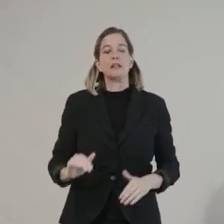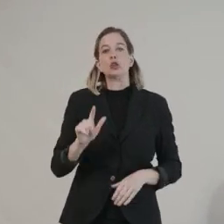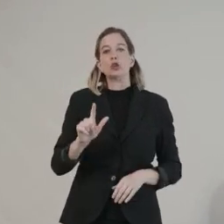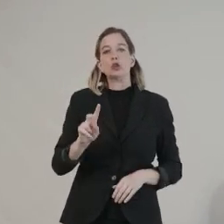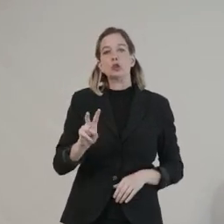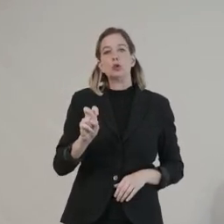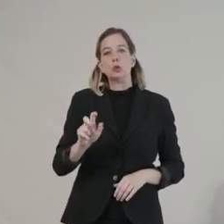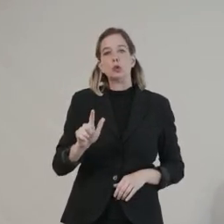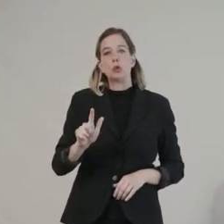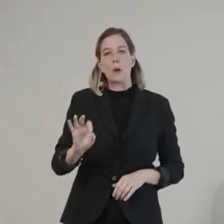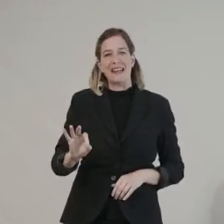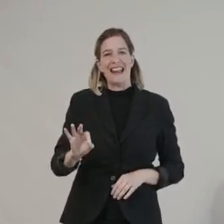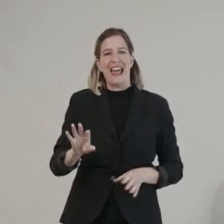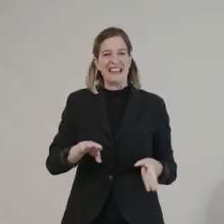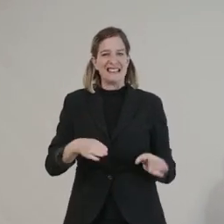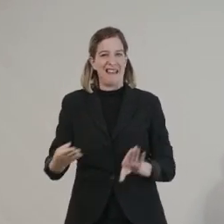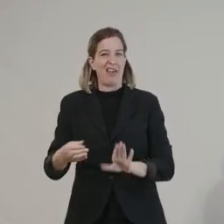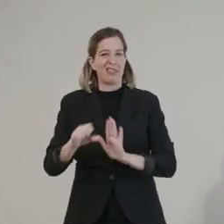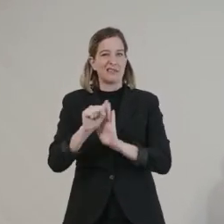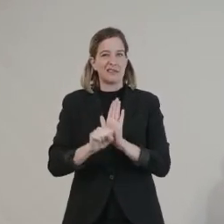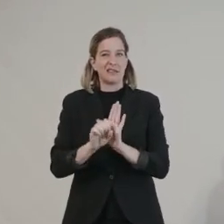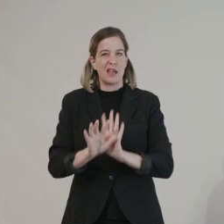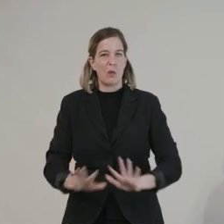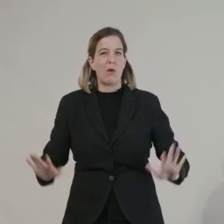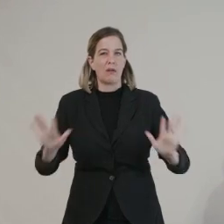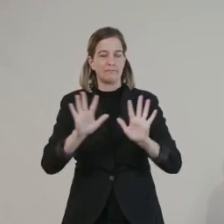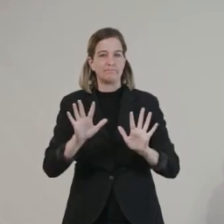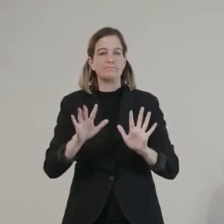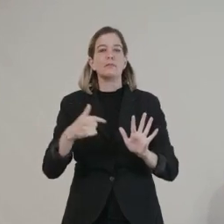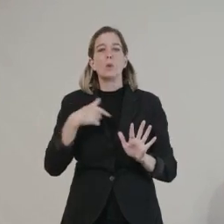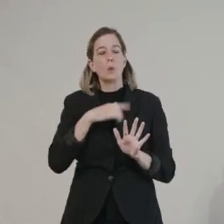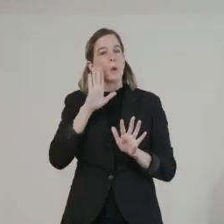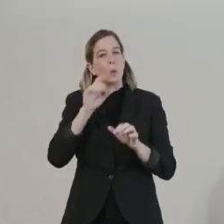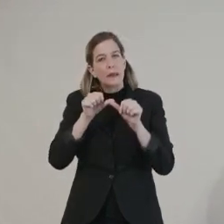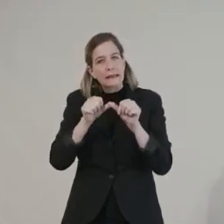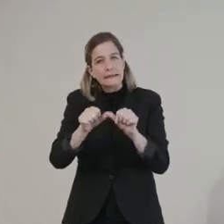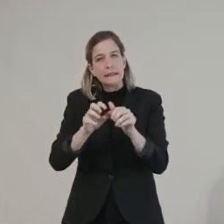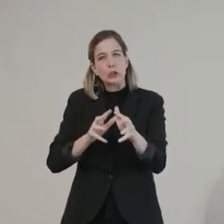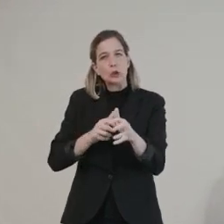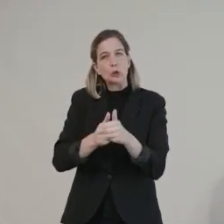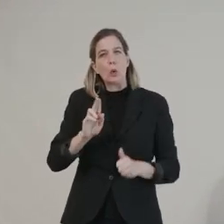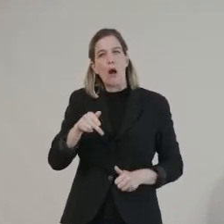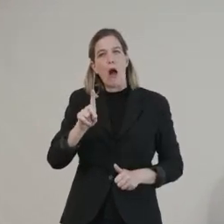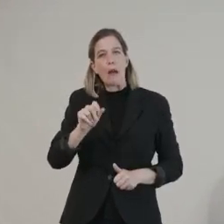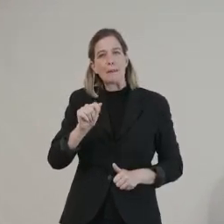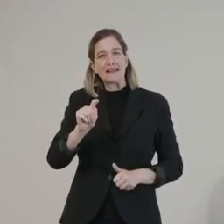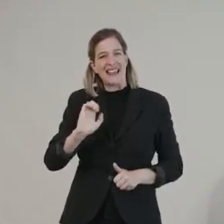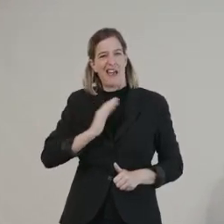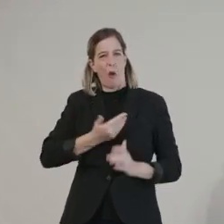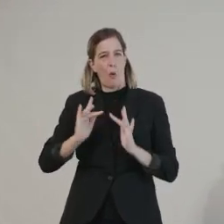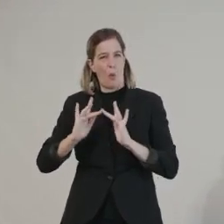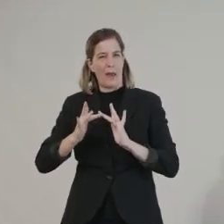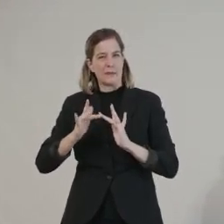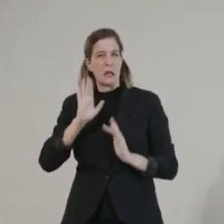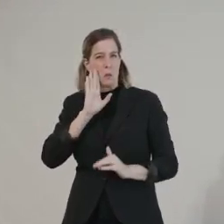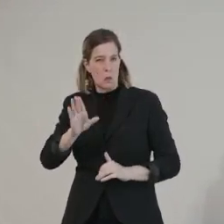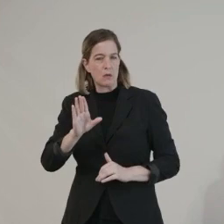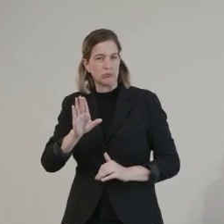and continue to add additional information as we get it. Thank you, Governor. Doctor. And for an update on Navajo Nation, Major General